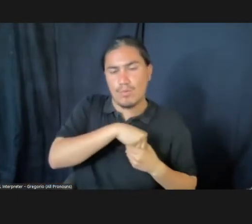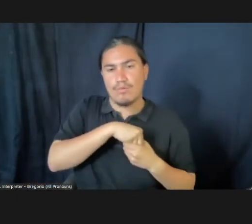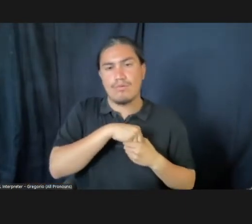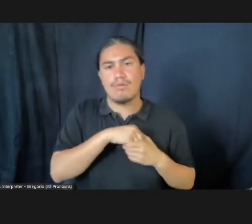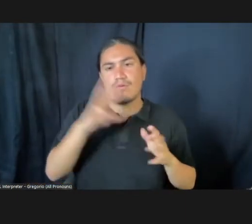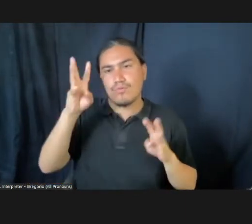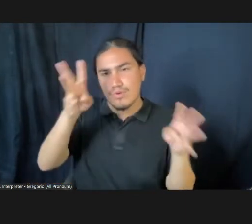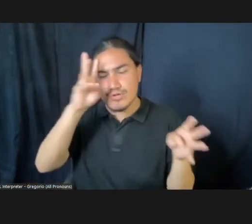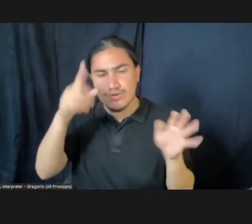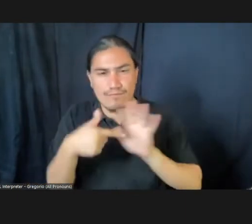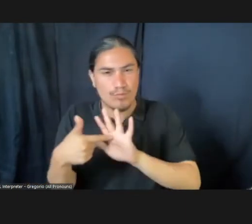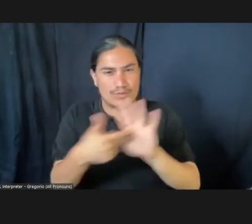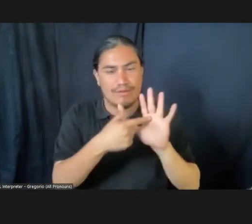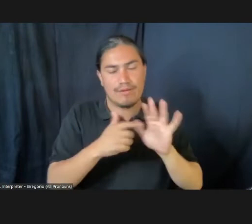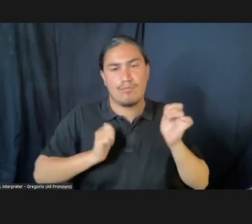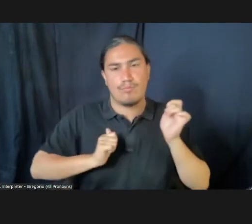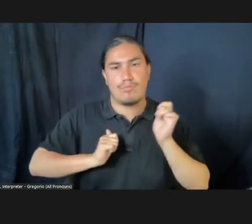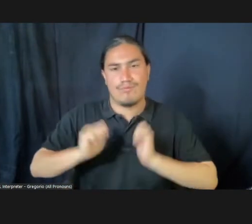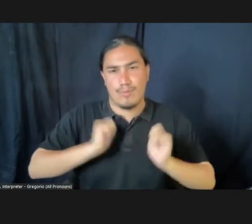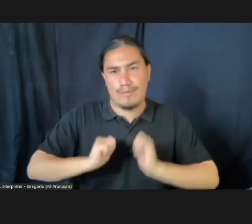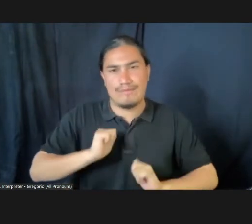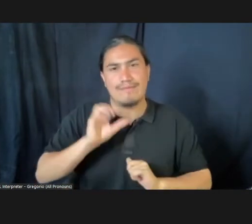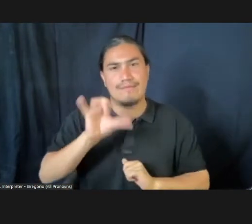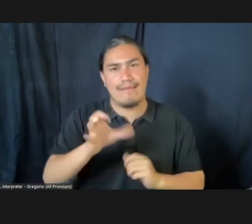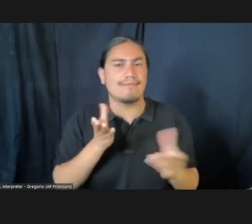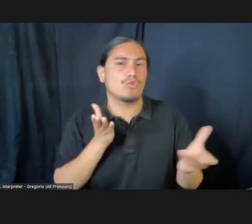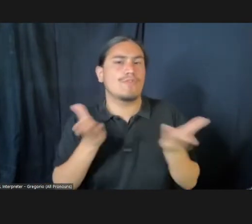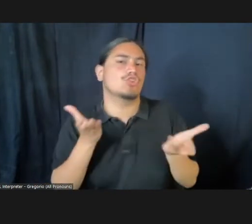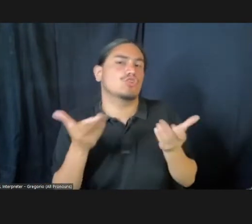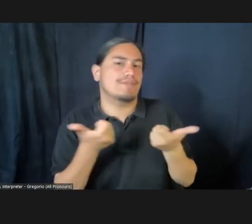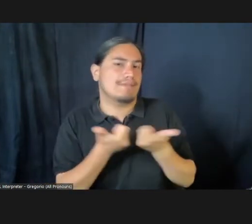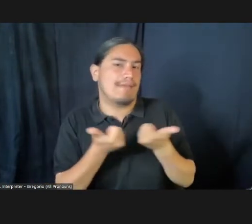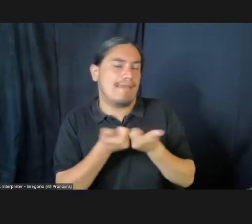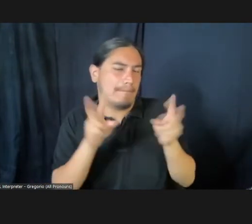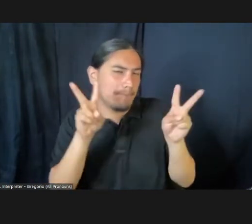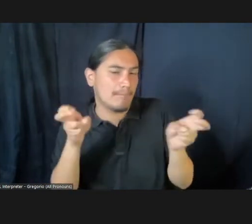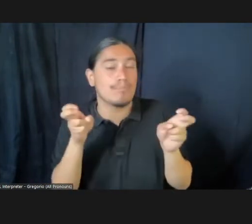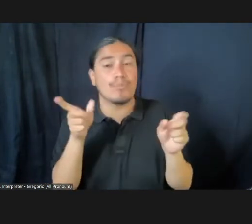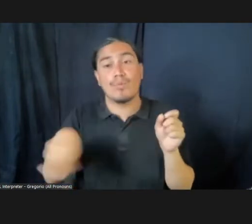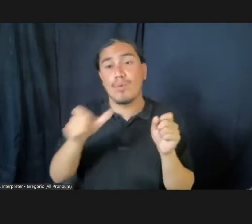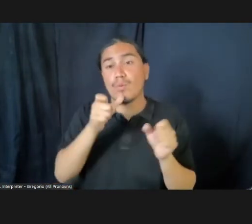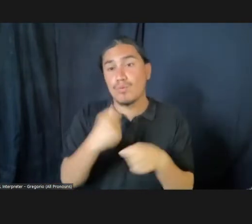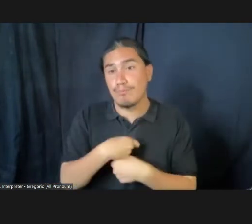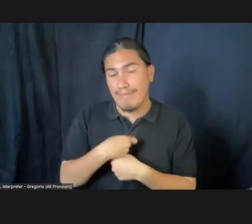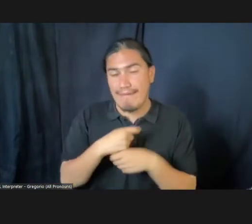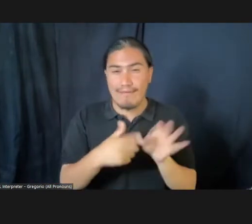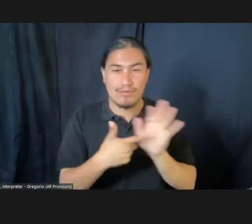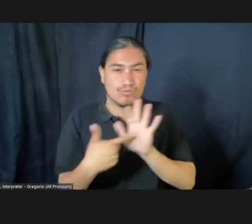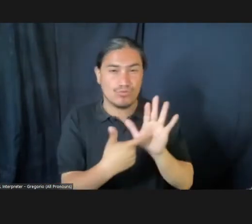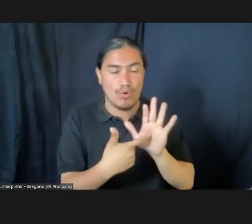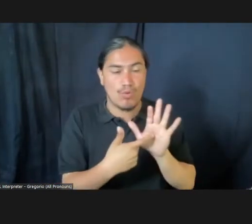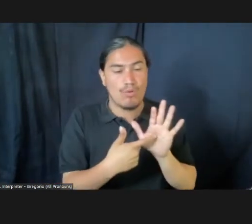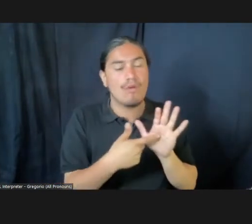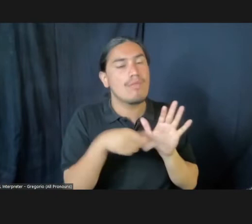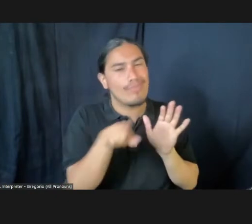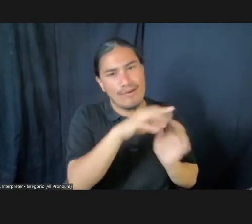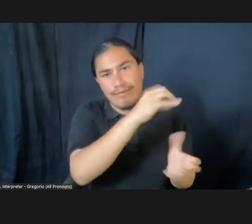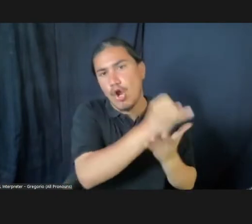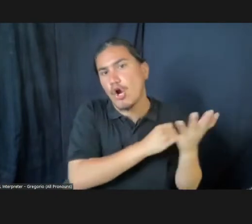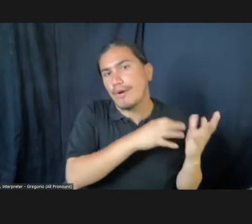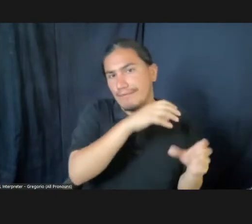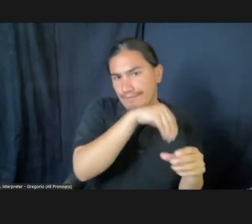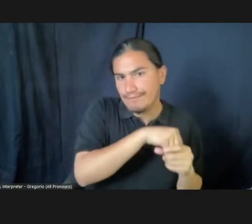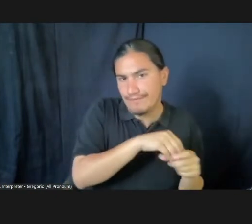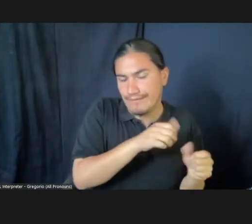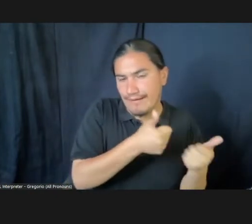and presenting of performance are in the service game, while those who make and show are in the art game. But our field needs